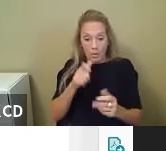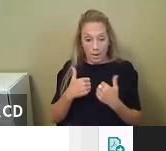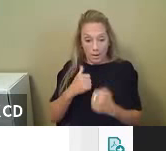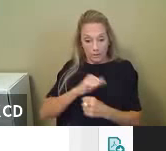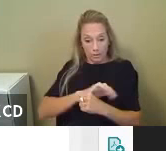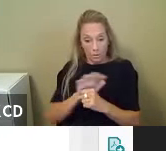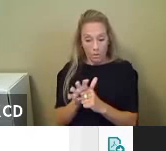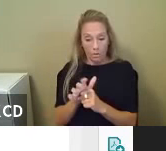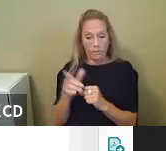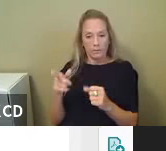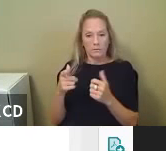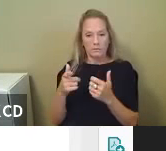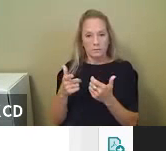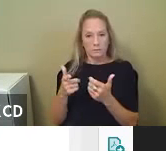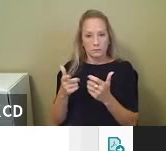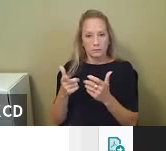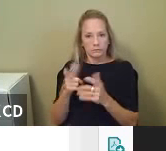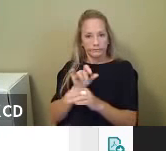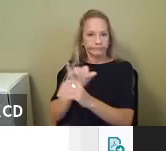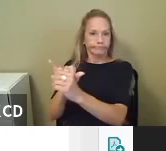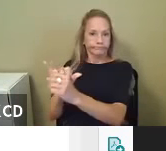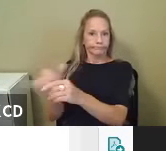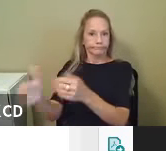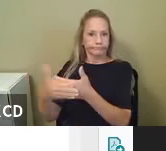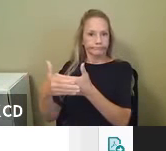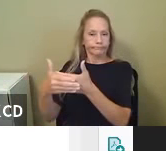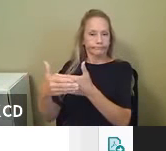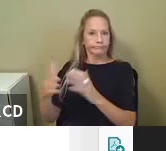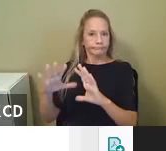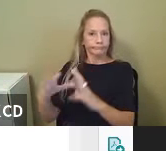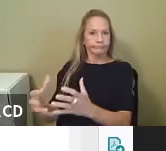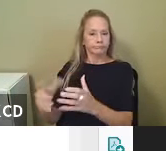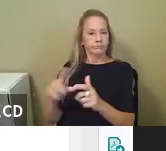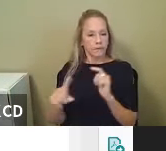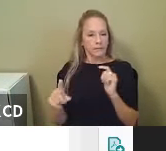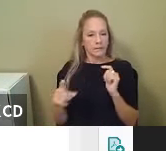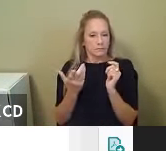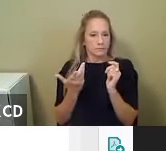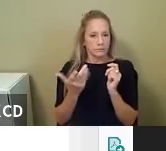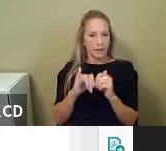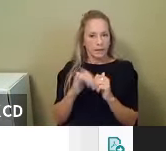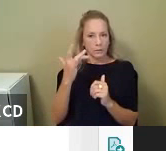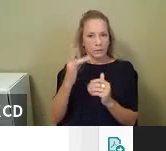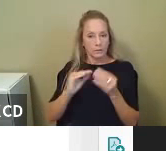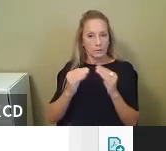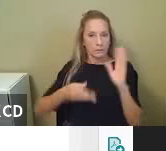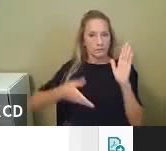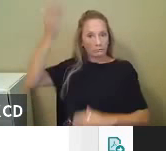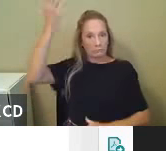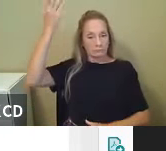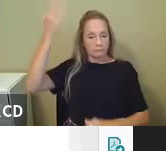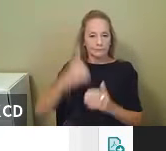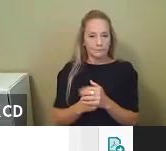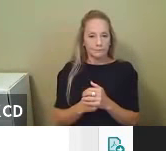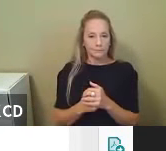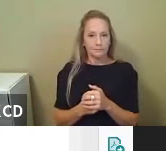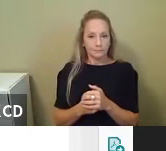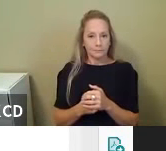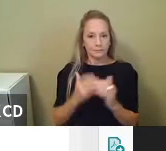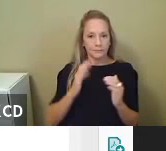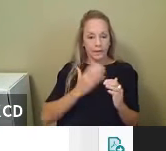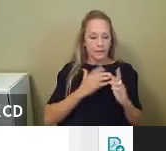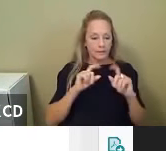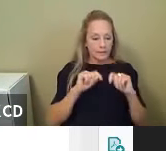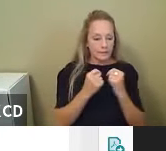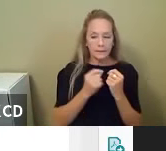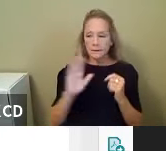staff as well, and acting on those. And Lisa can chime in, but I just wanted to speak to the work that the team there is doing and that our team is